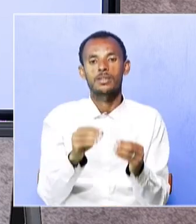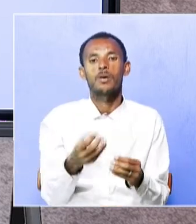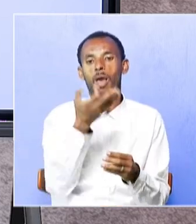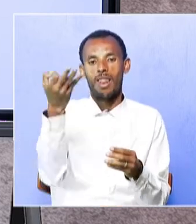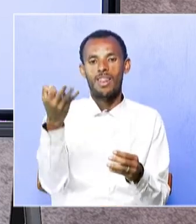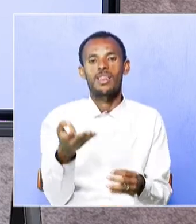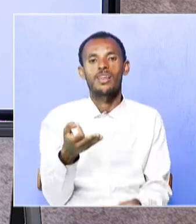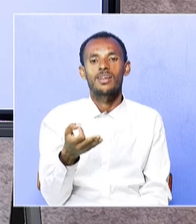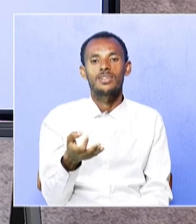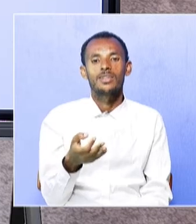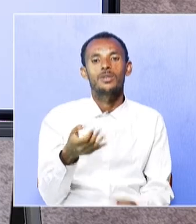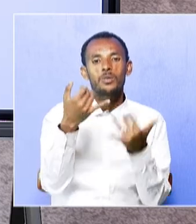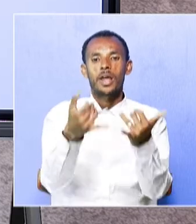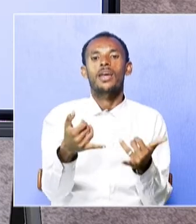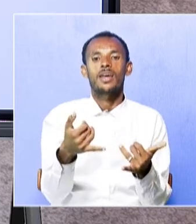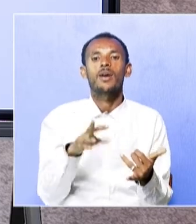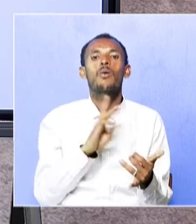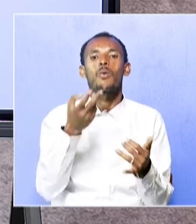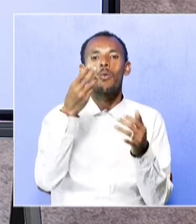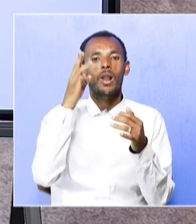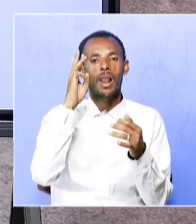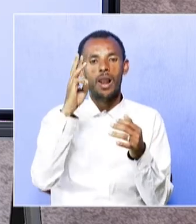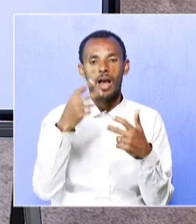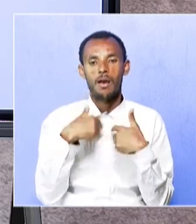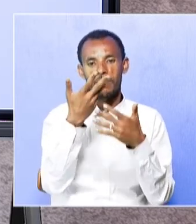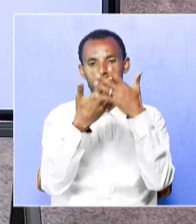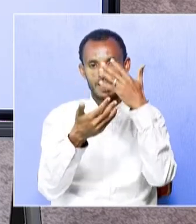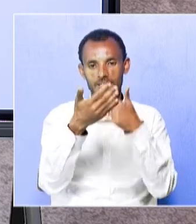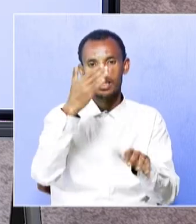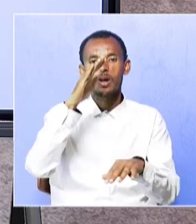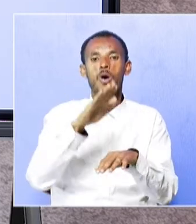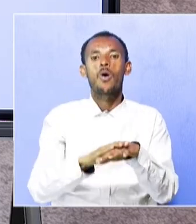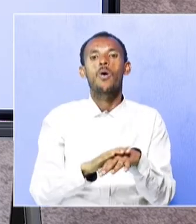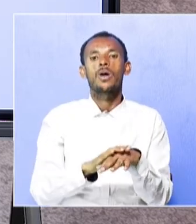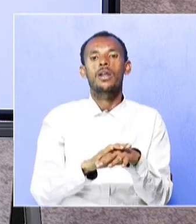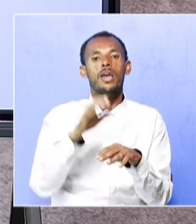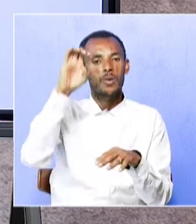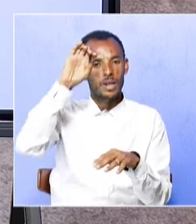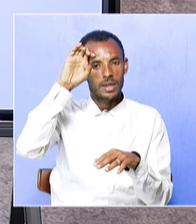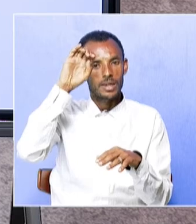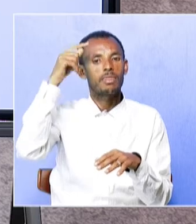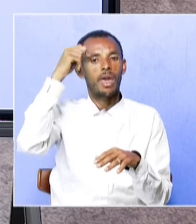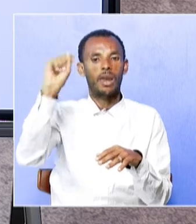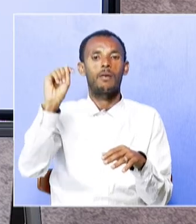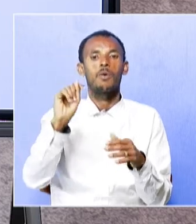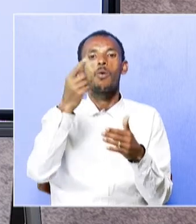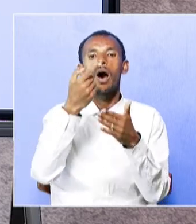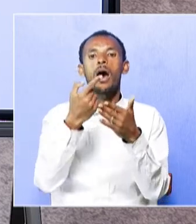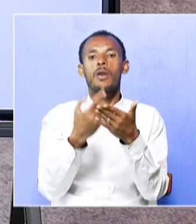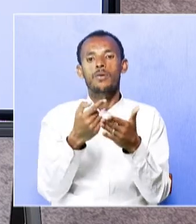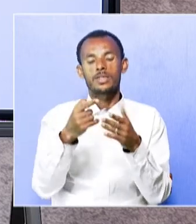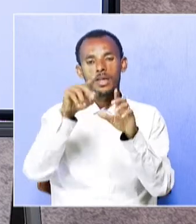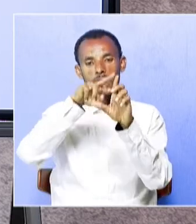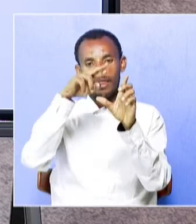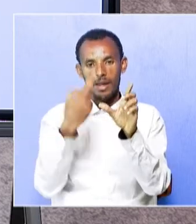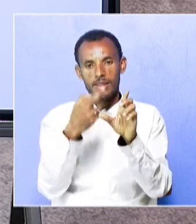Well, today we will have a discussion on Euclid's theorem, okay, one of the theorem on right angled